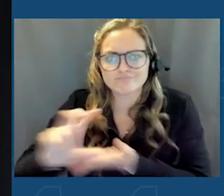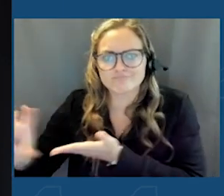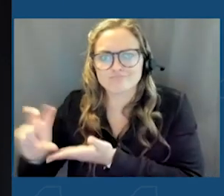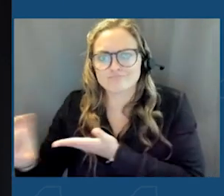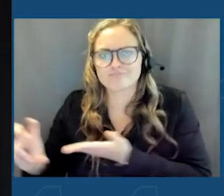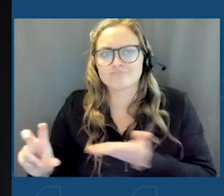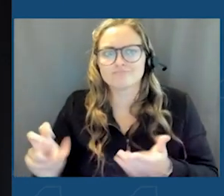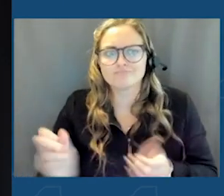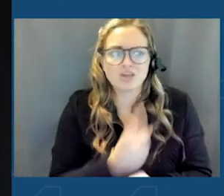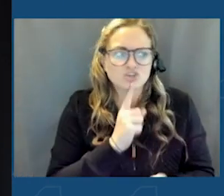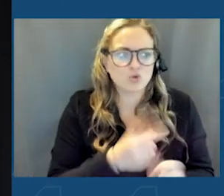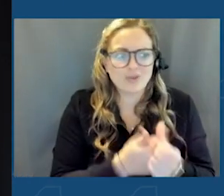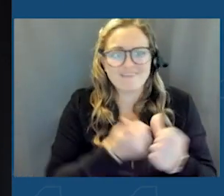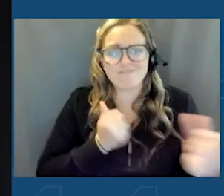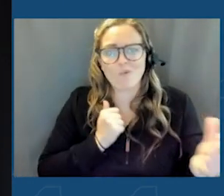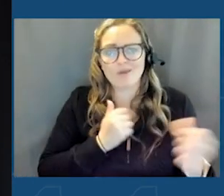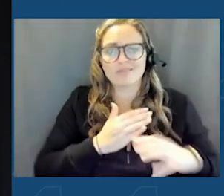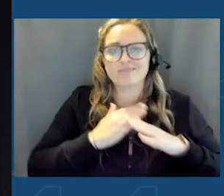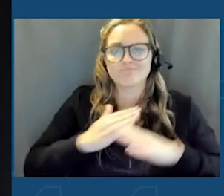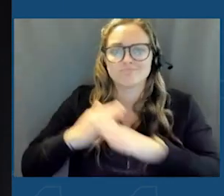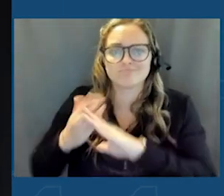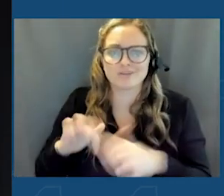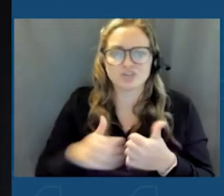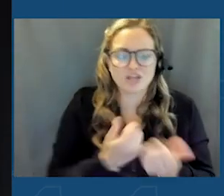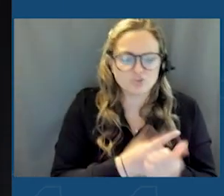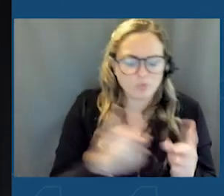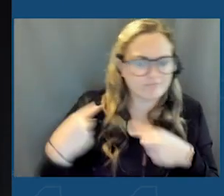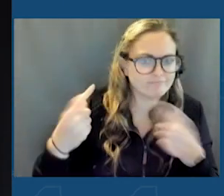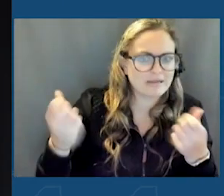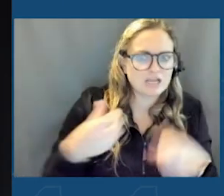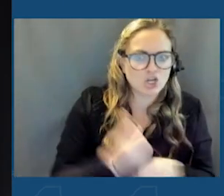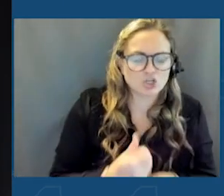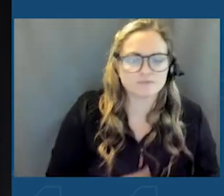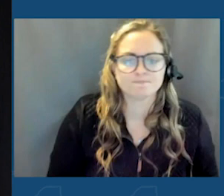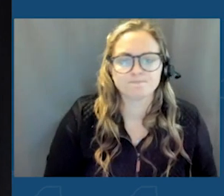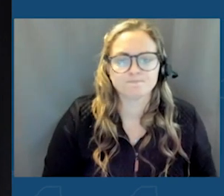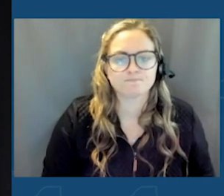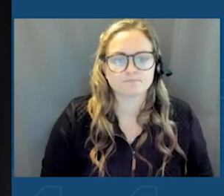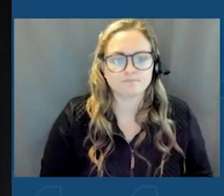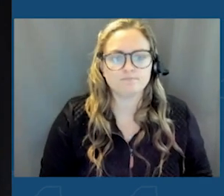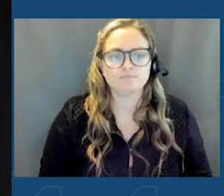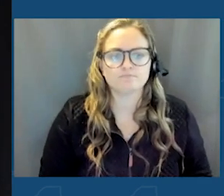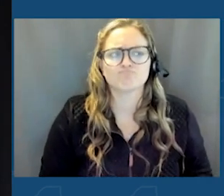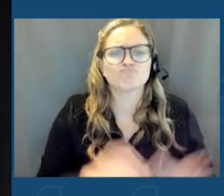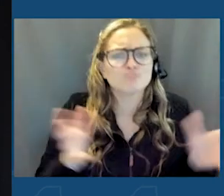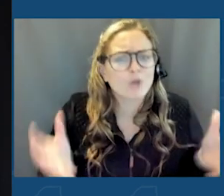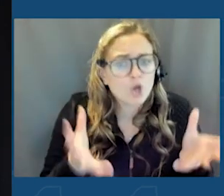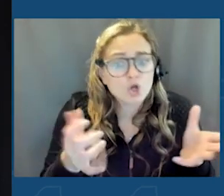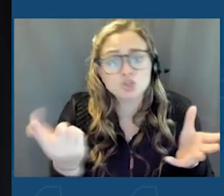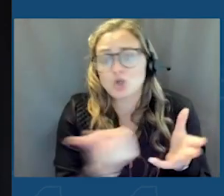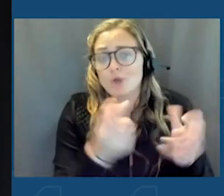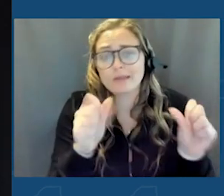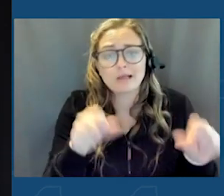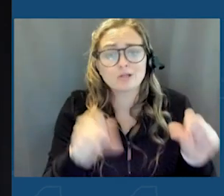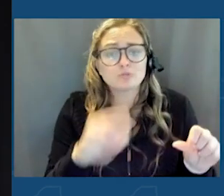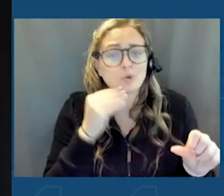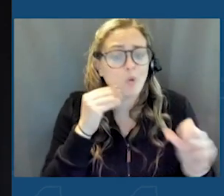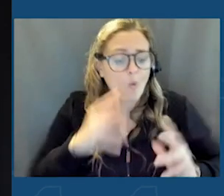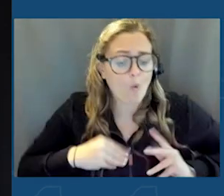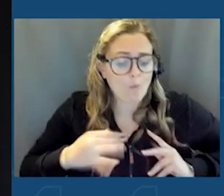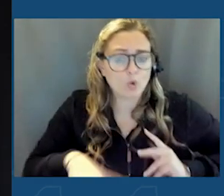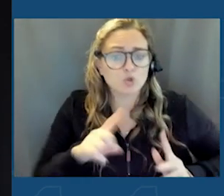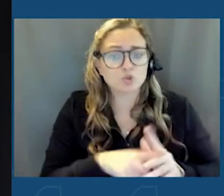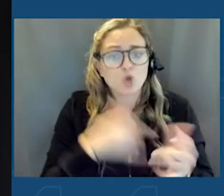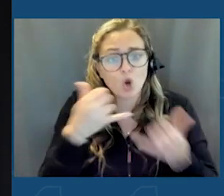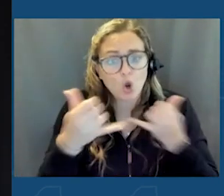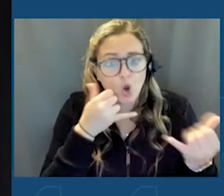with now for so many years. So this is exciting. We certainly encourage all the eligible homeowners and businesses to start calling the county